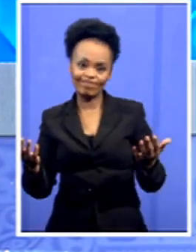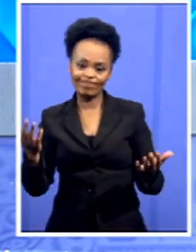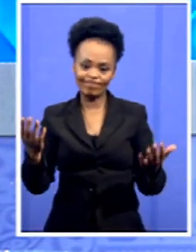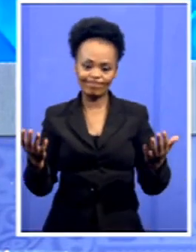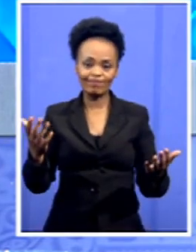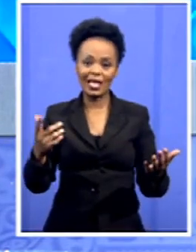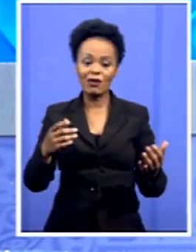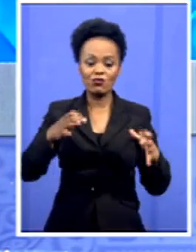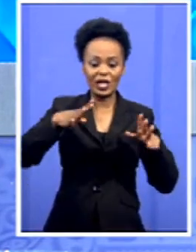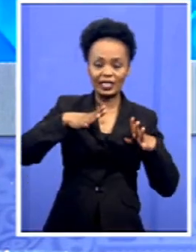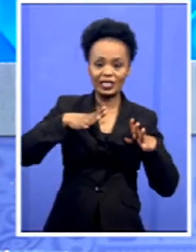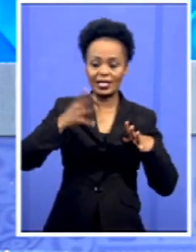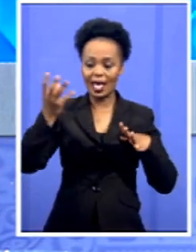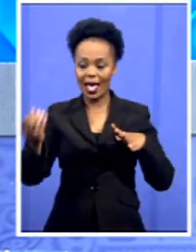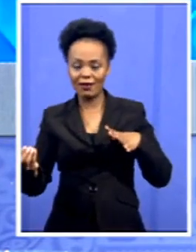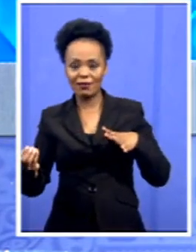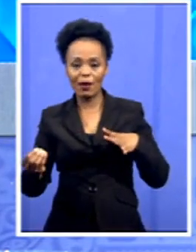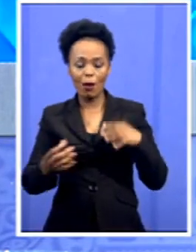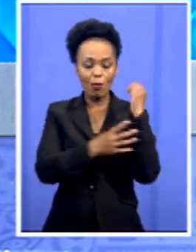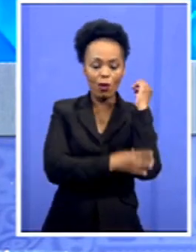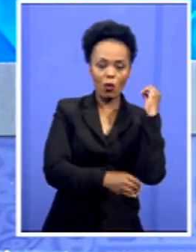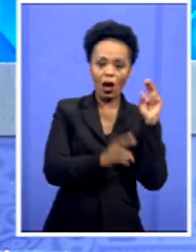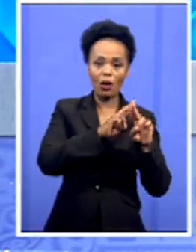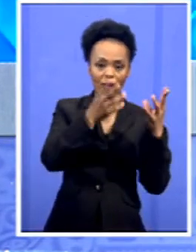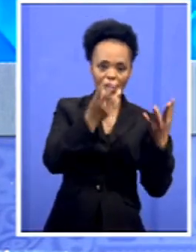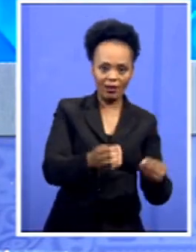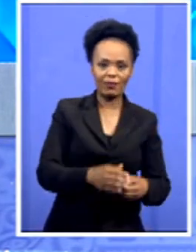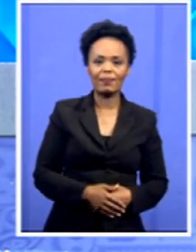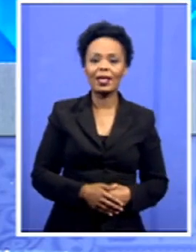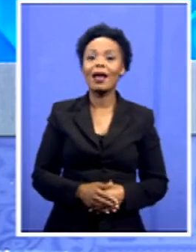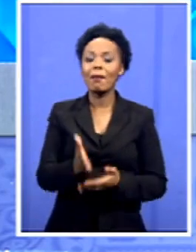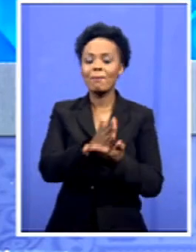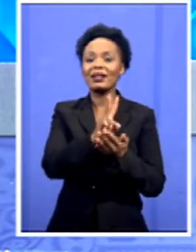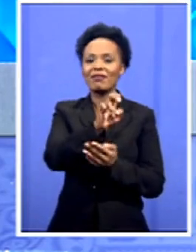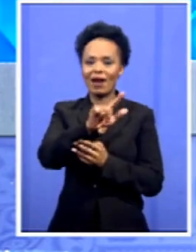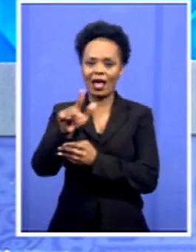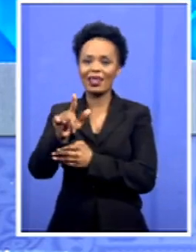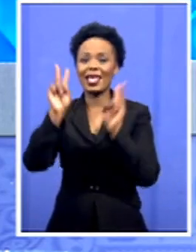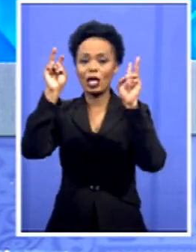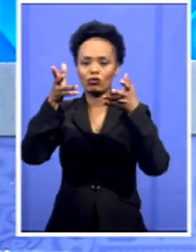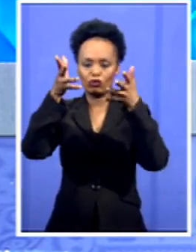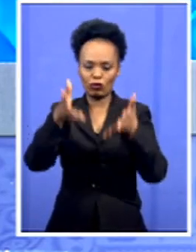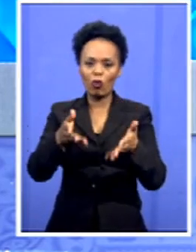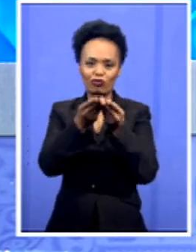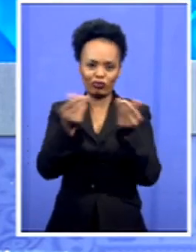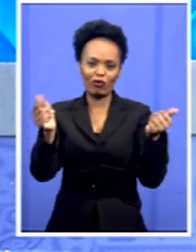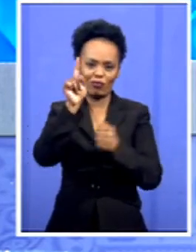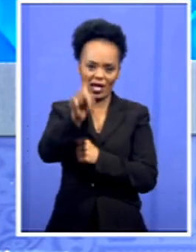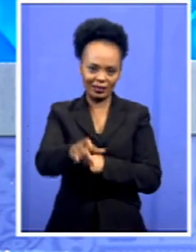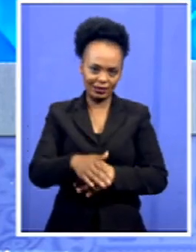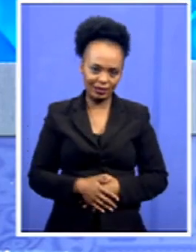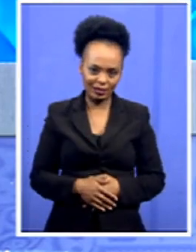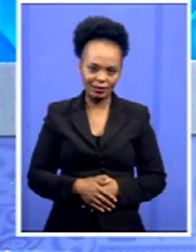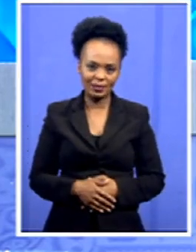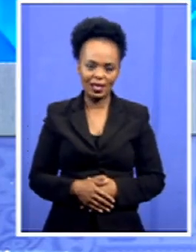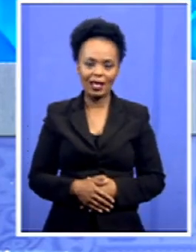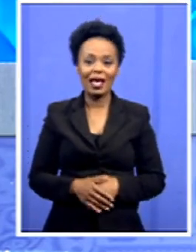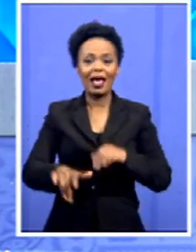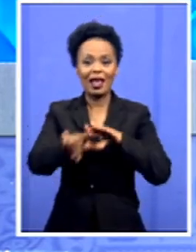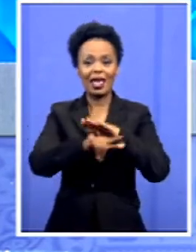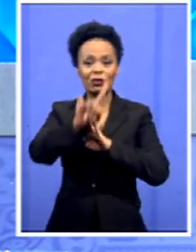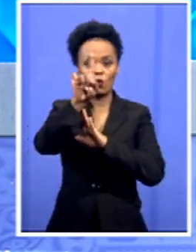poor. So that is the gap that Midva needs to close. You need to address those issues. How are you going to do that? Let's talk about the land question,